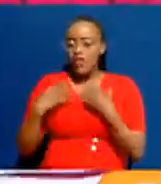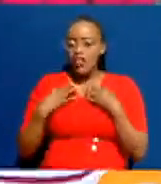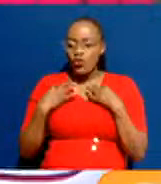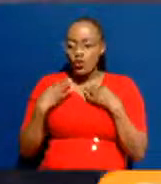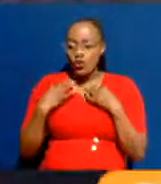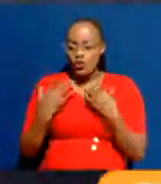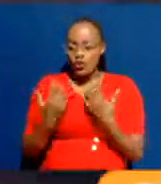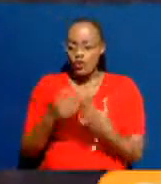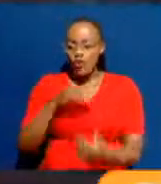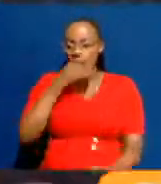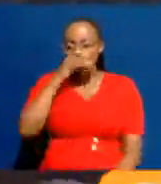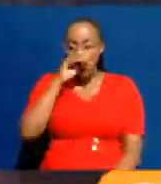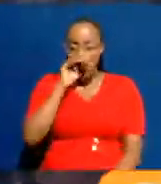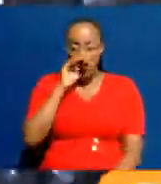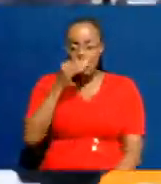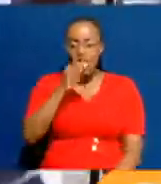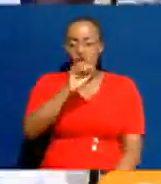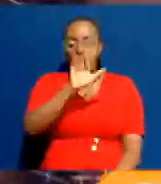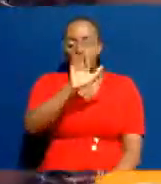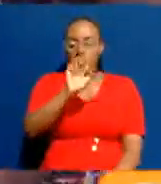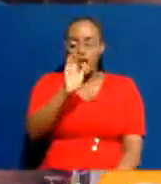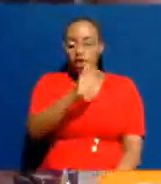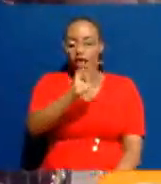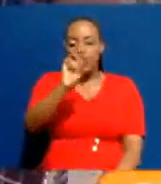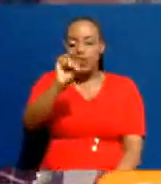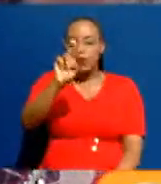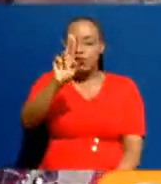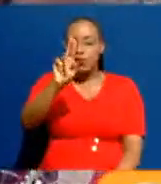him Musalia Ole Mudavadi.